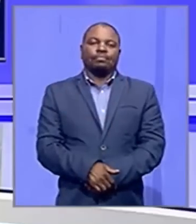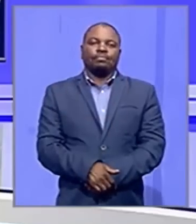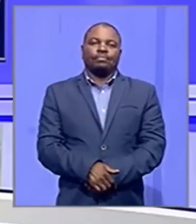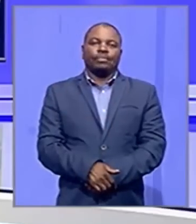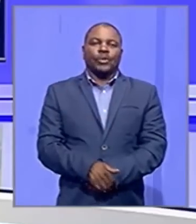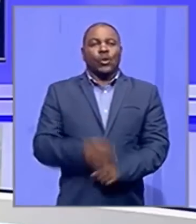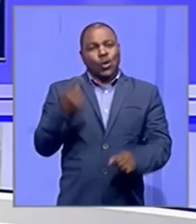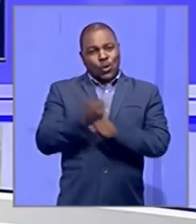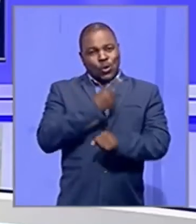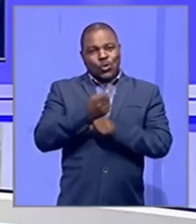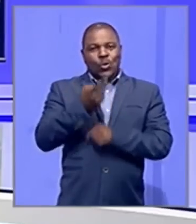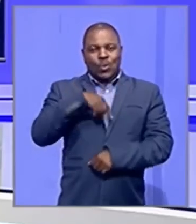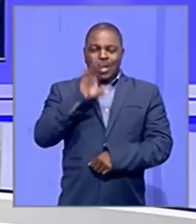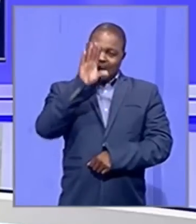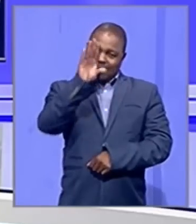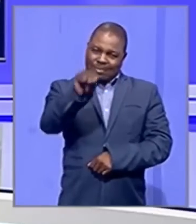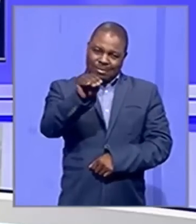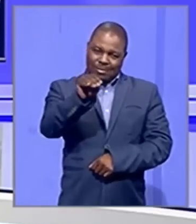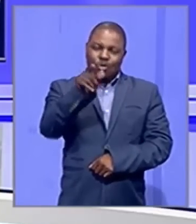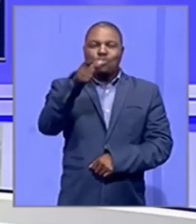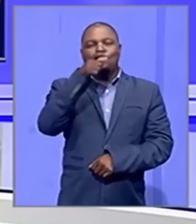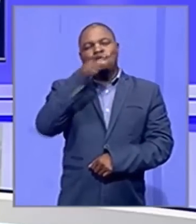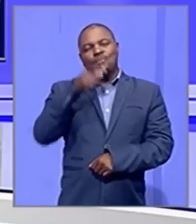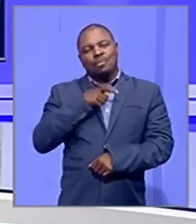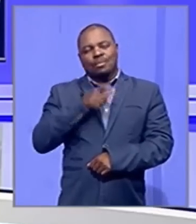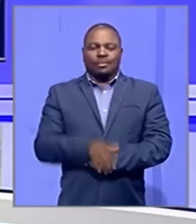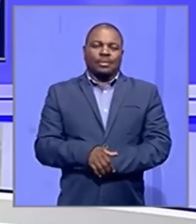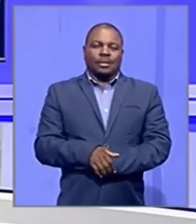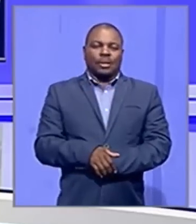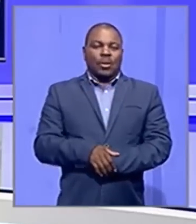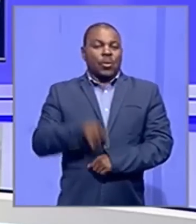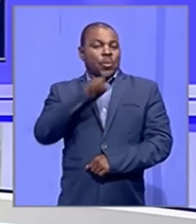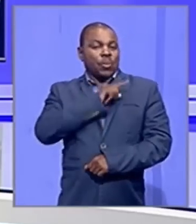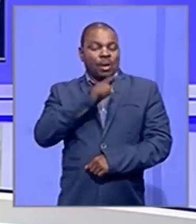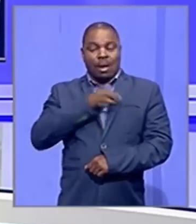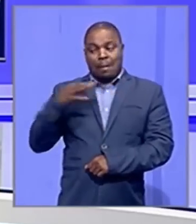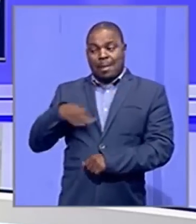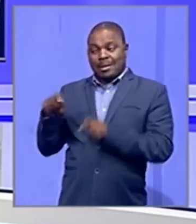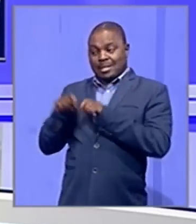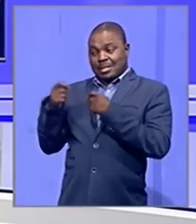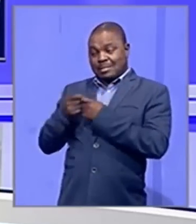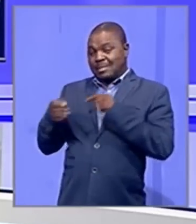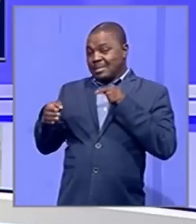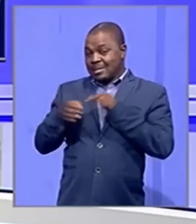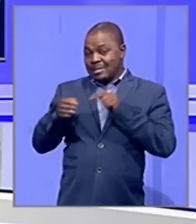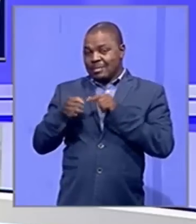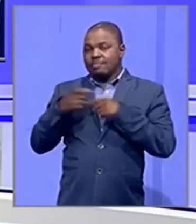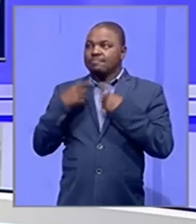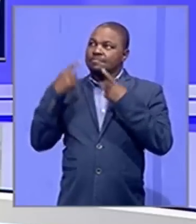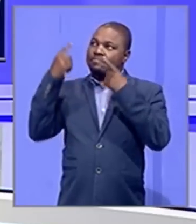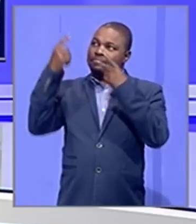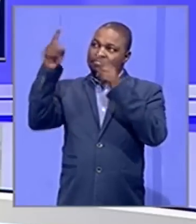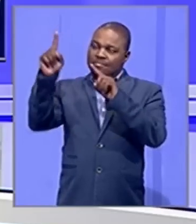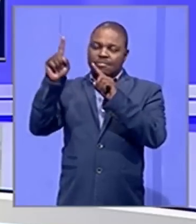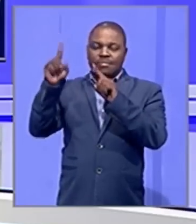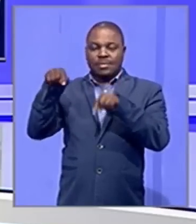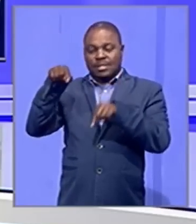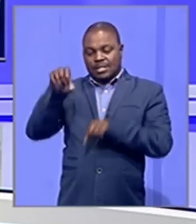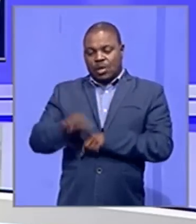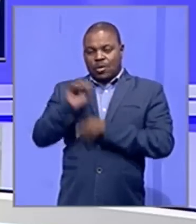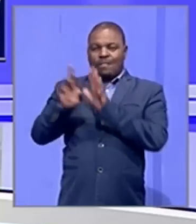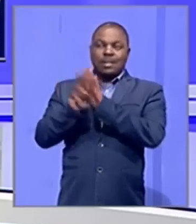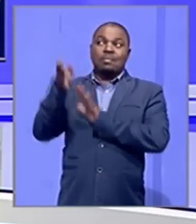Bjalo ka mehla re le kgopetše maikutlo a lena morago ga gore sehlopha sa banyana seo se yago go emela naga sebjaneng sa